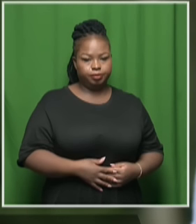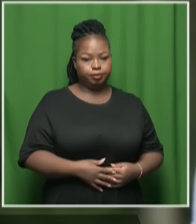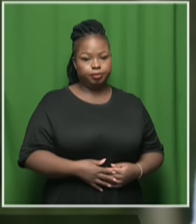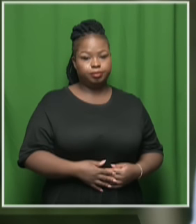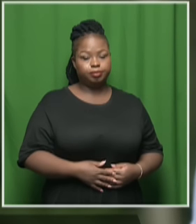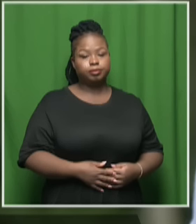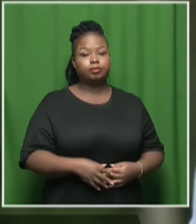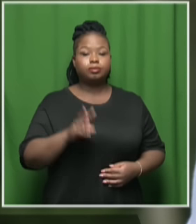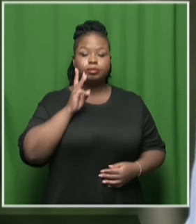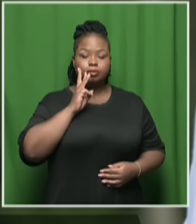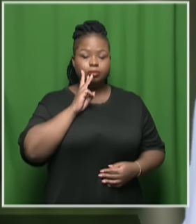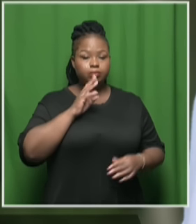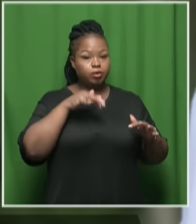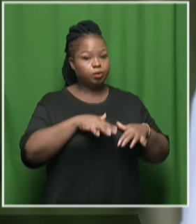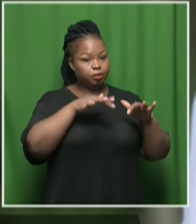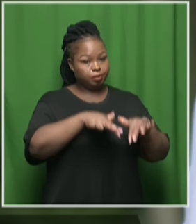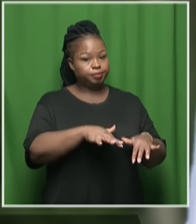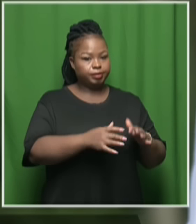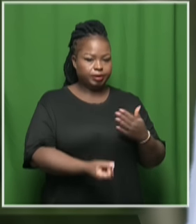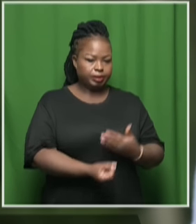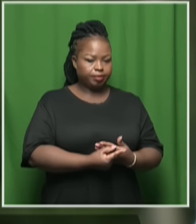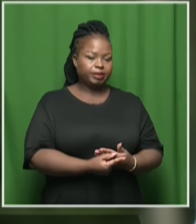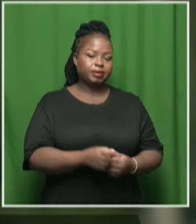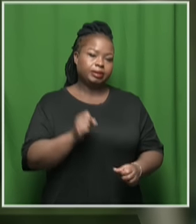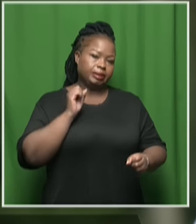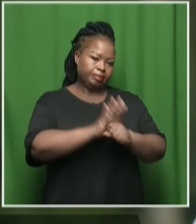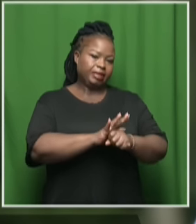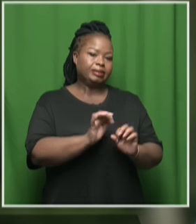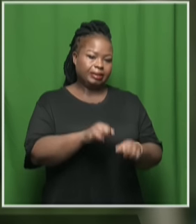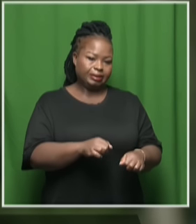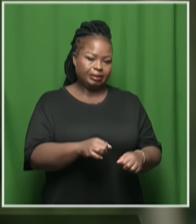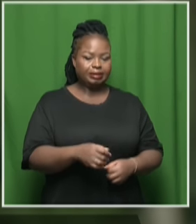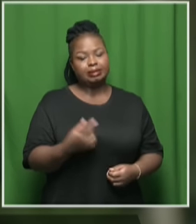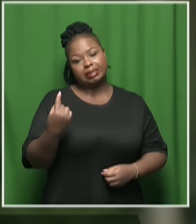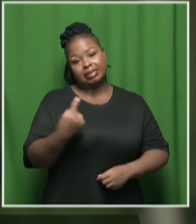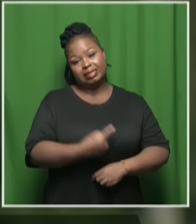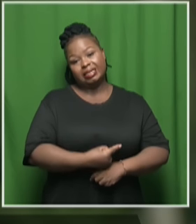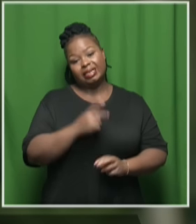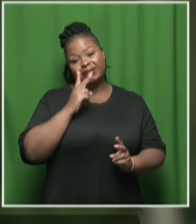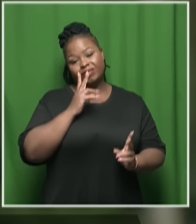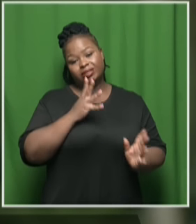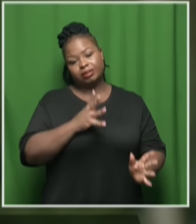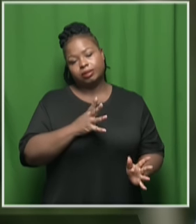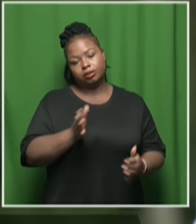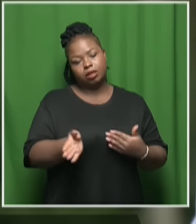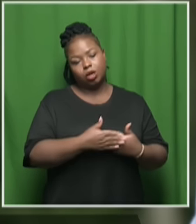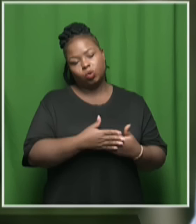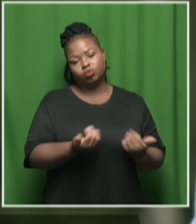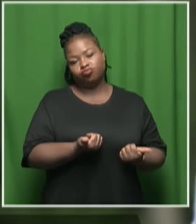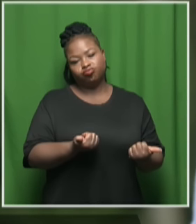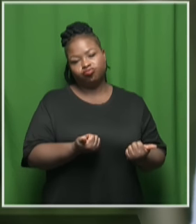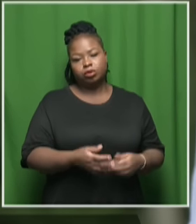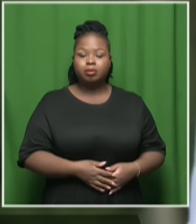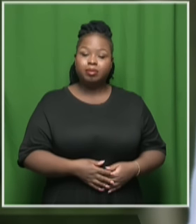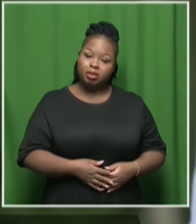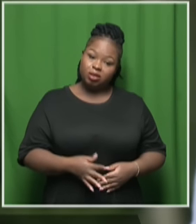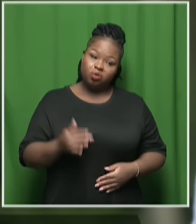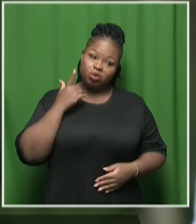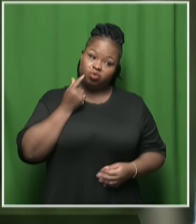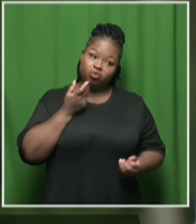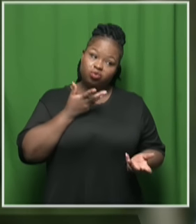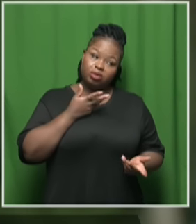to the flooding that they're experiencing there, obviously it's impacting, as you said, the day visitors. That has been closed off. Immediately you do that,